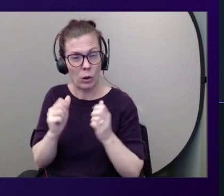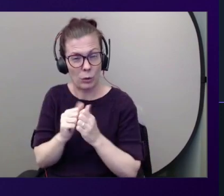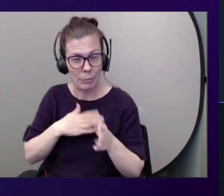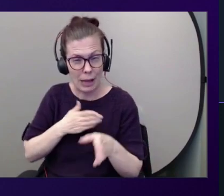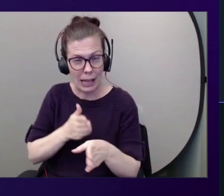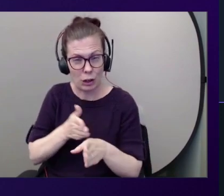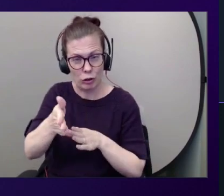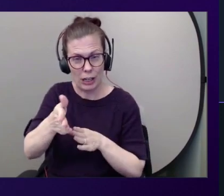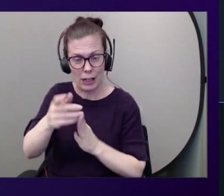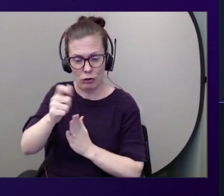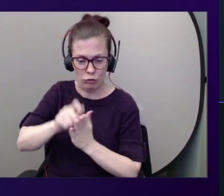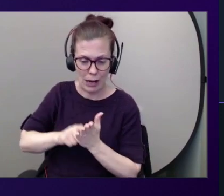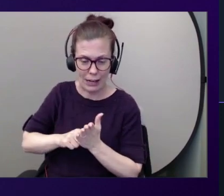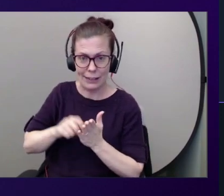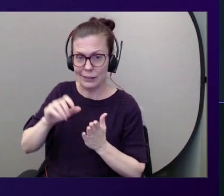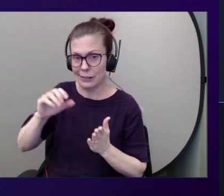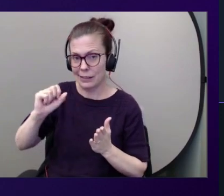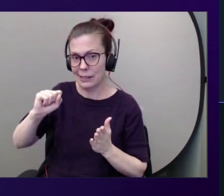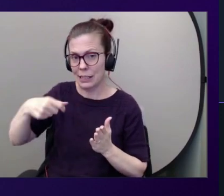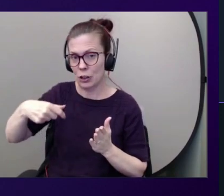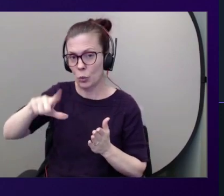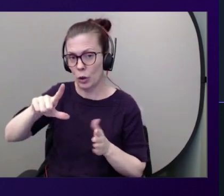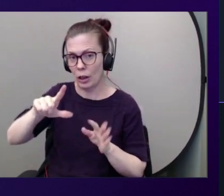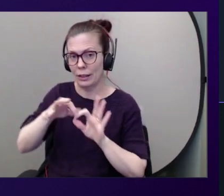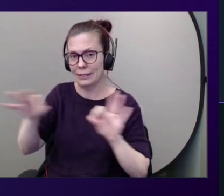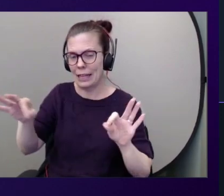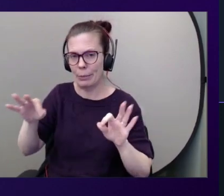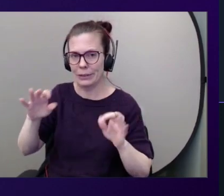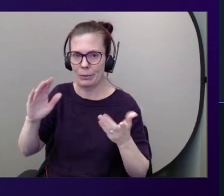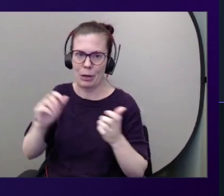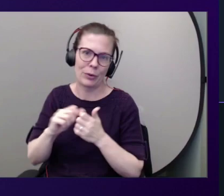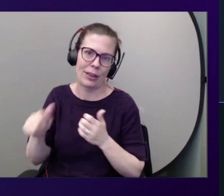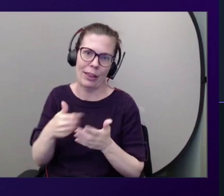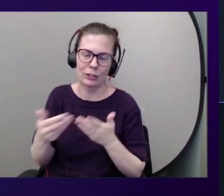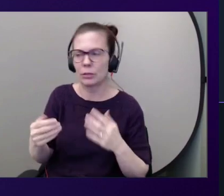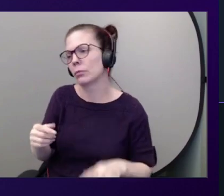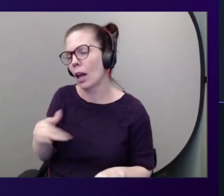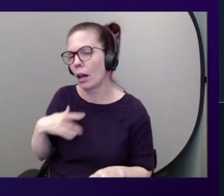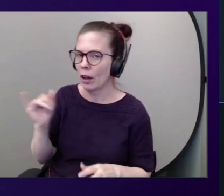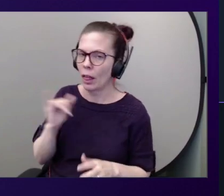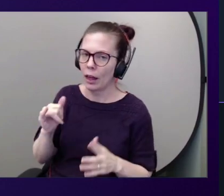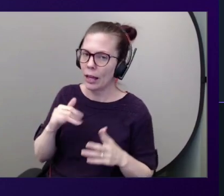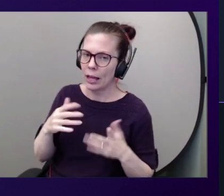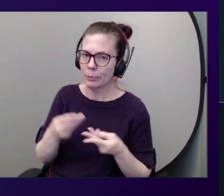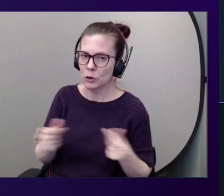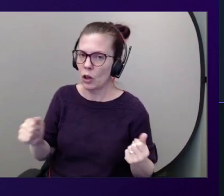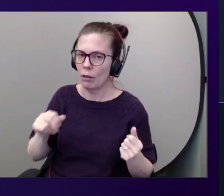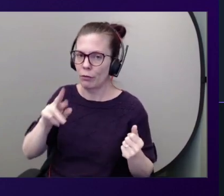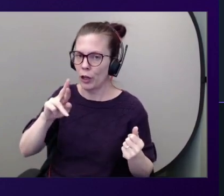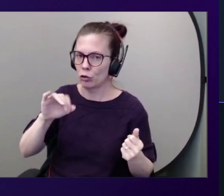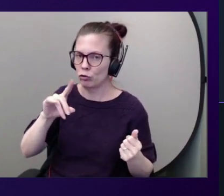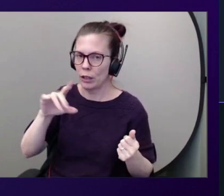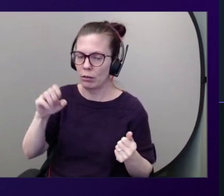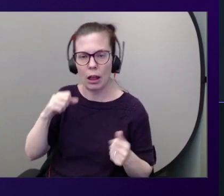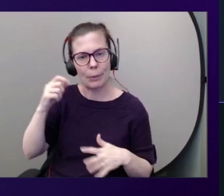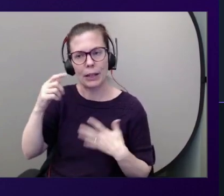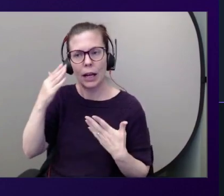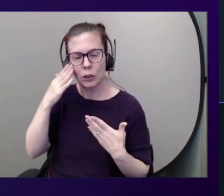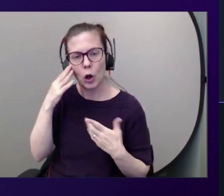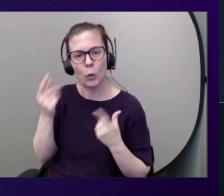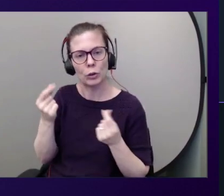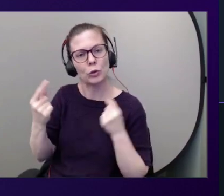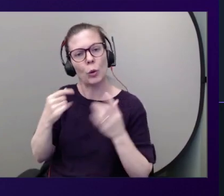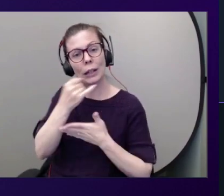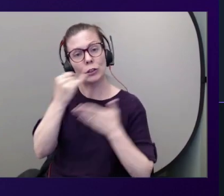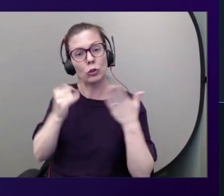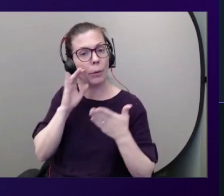writing SQL statements than anything else. Yeah, I feel like I'm solving riddles every time. Yeah. Logically, I know what to do and I can draw a picture of what I want